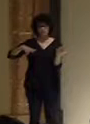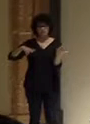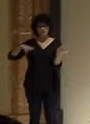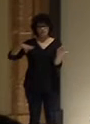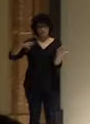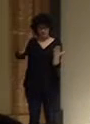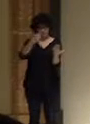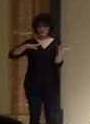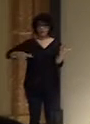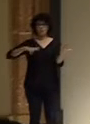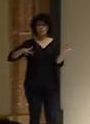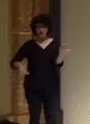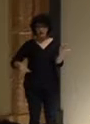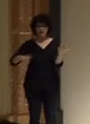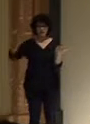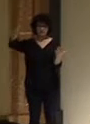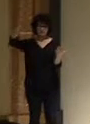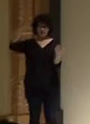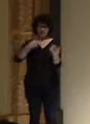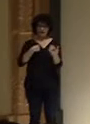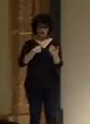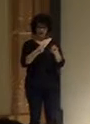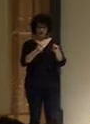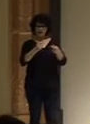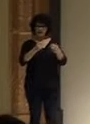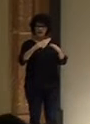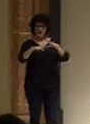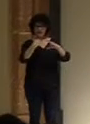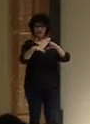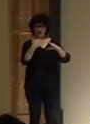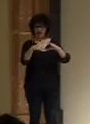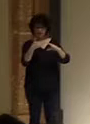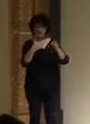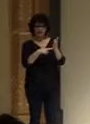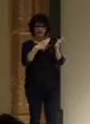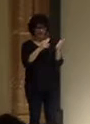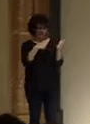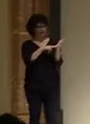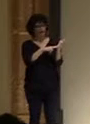the mail that you received last Tuesday, to prove that I'm right.